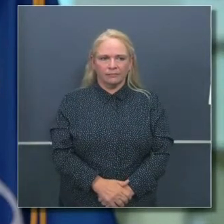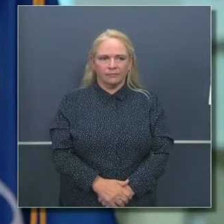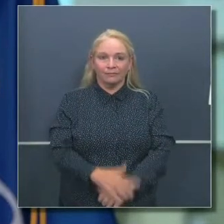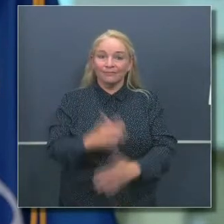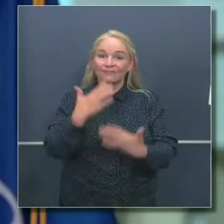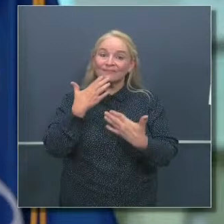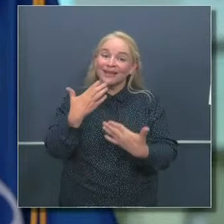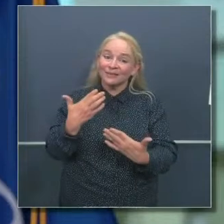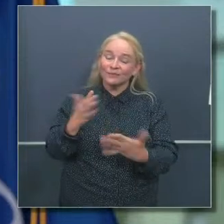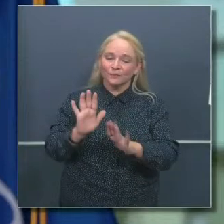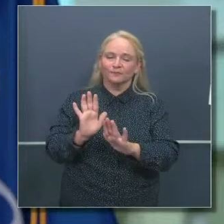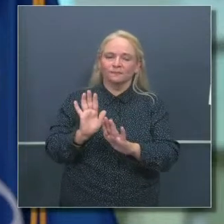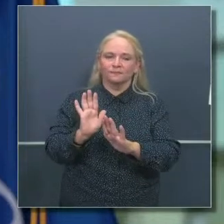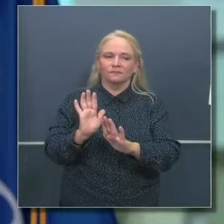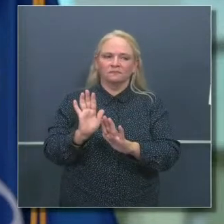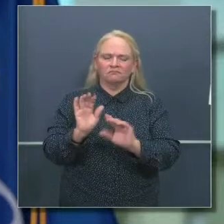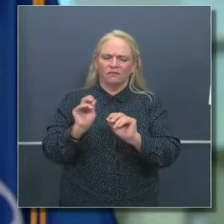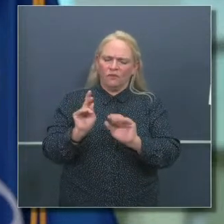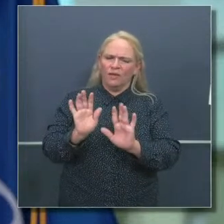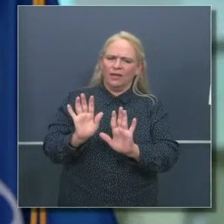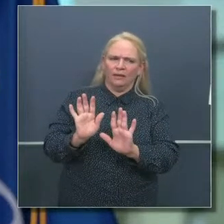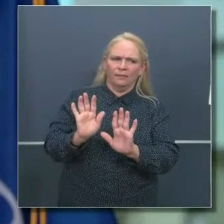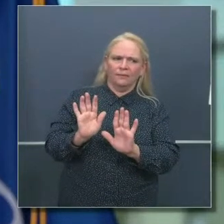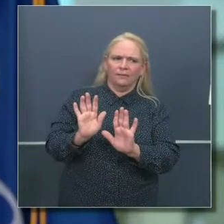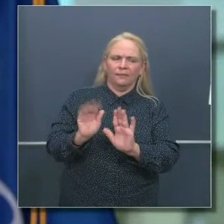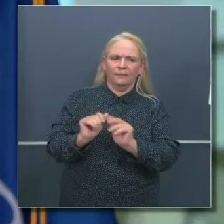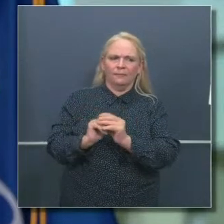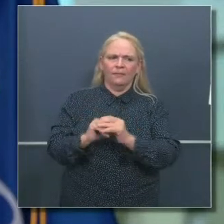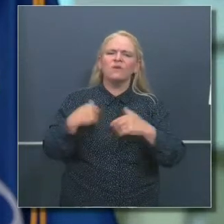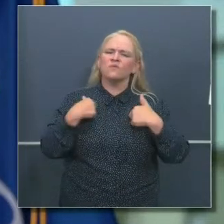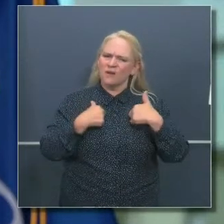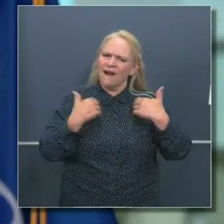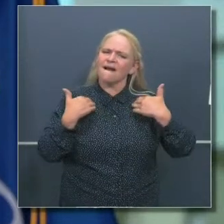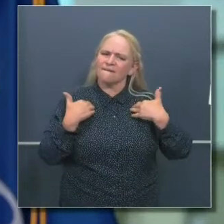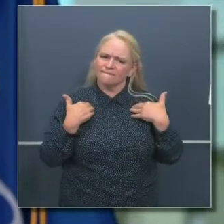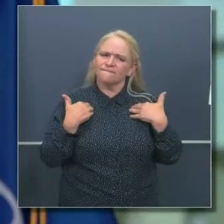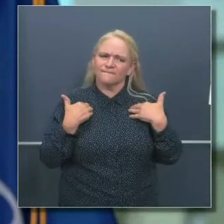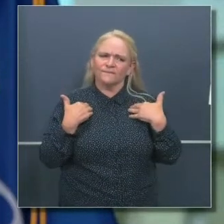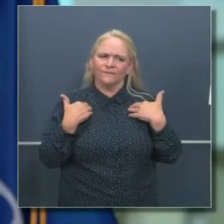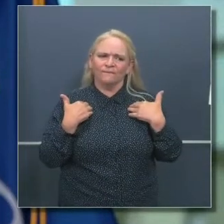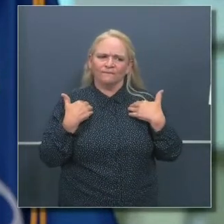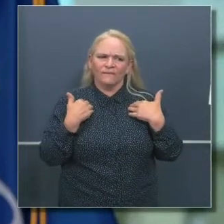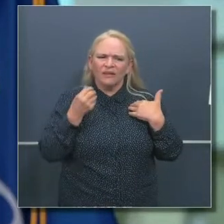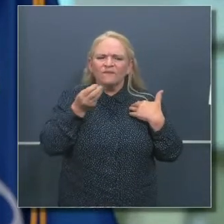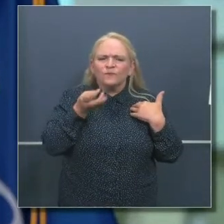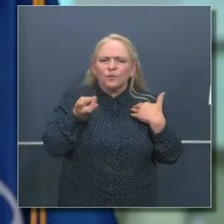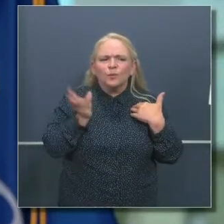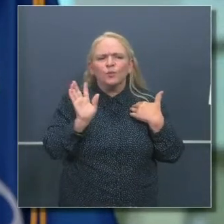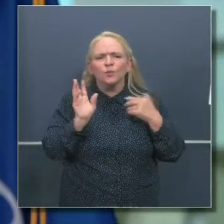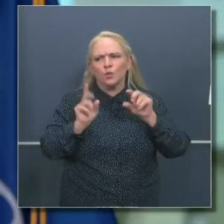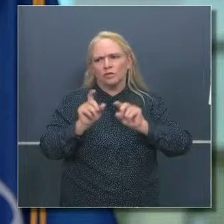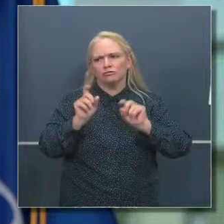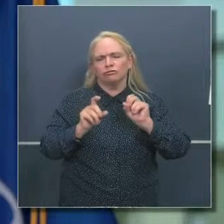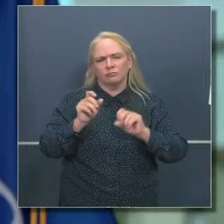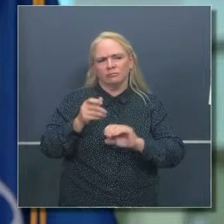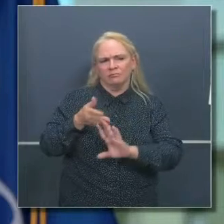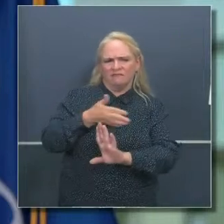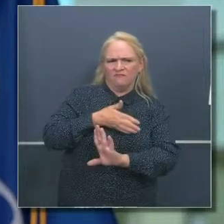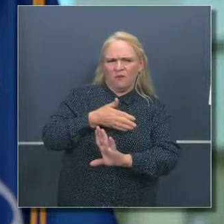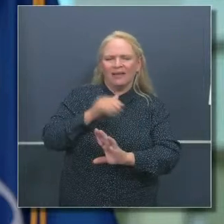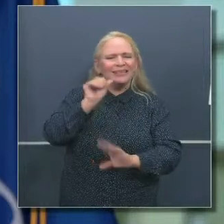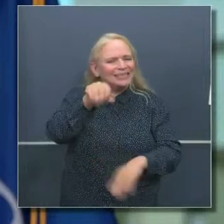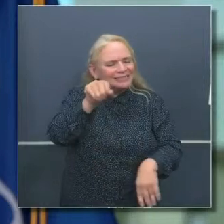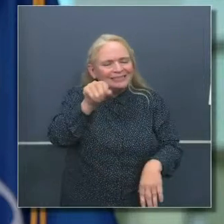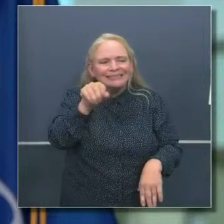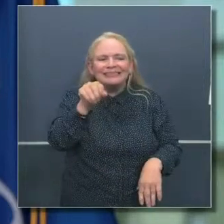to reinforce response I had to a few questions prior. Opportunity to reinforce what we